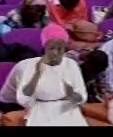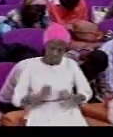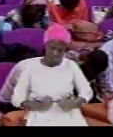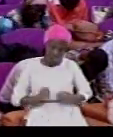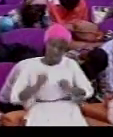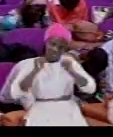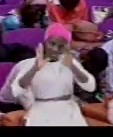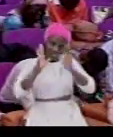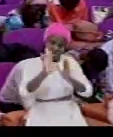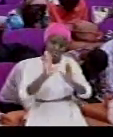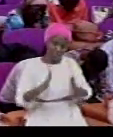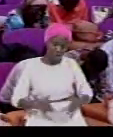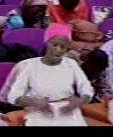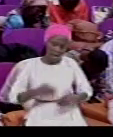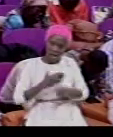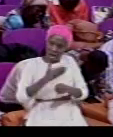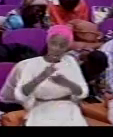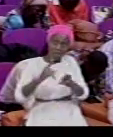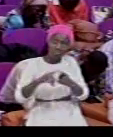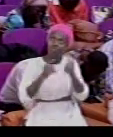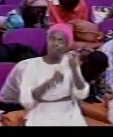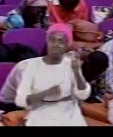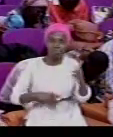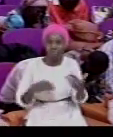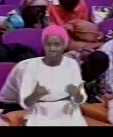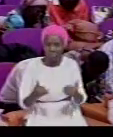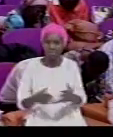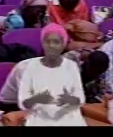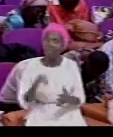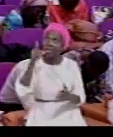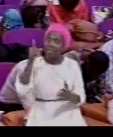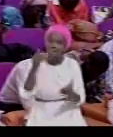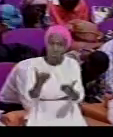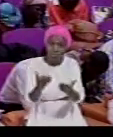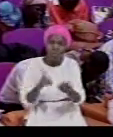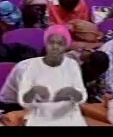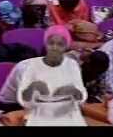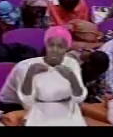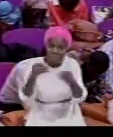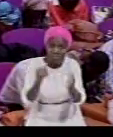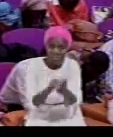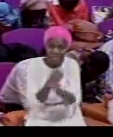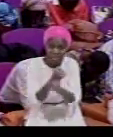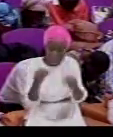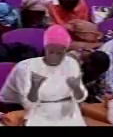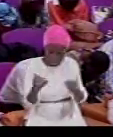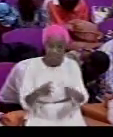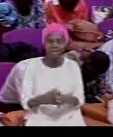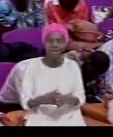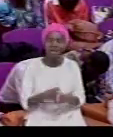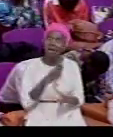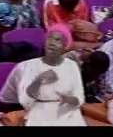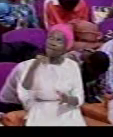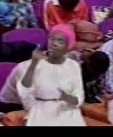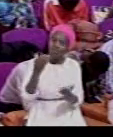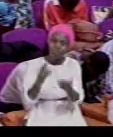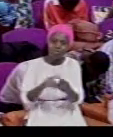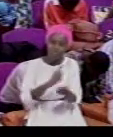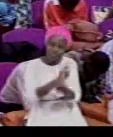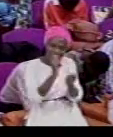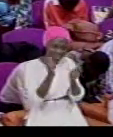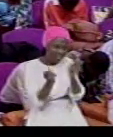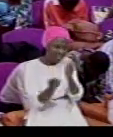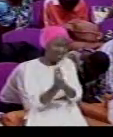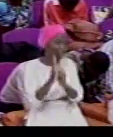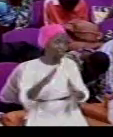without reservation unto the Lord. He wants to bring you that salvation now. And he wants to turn your